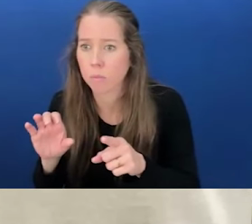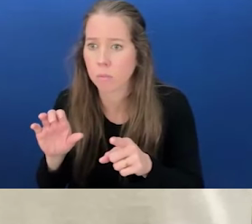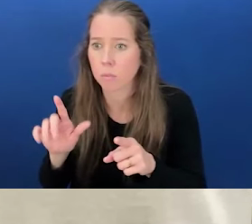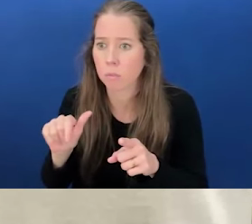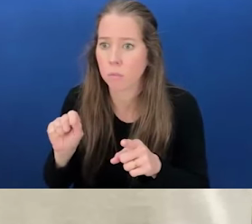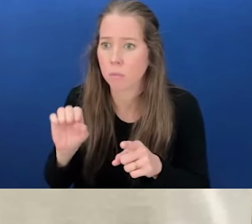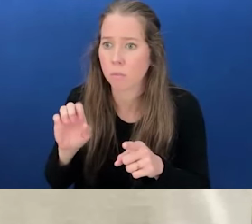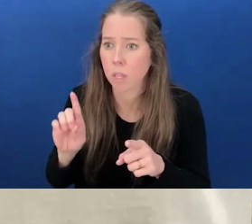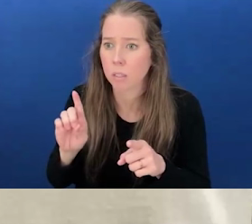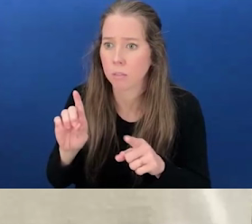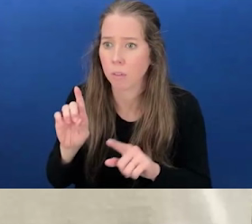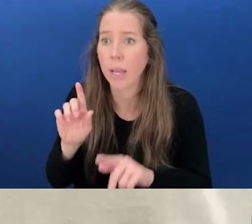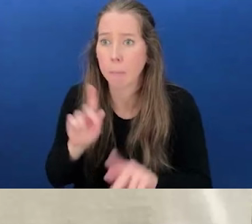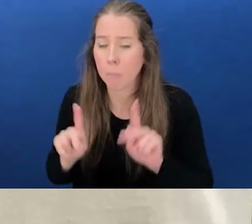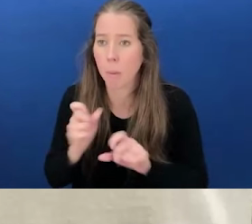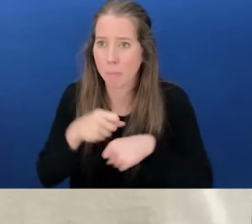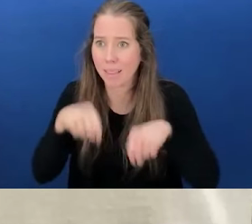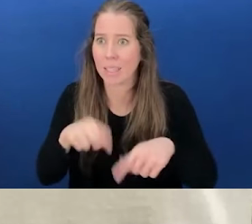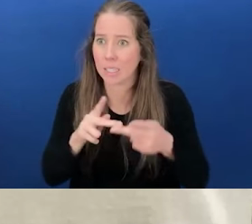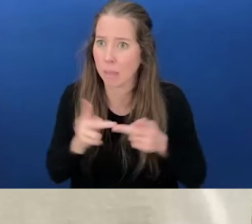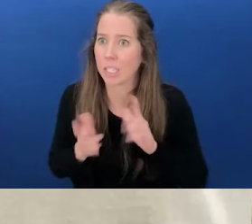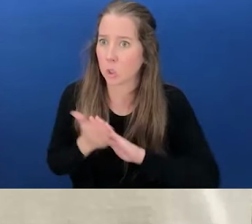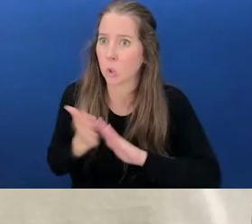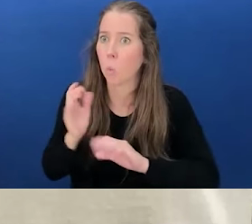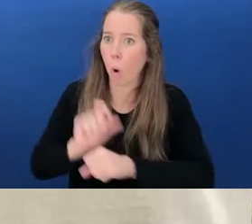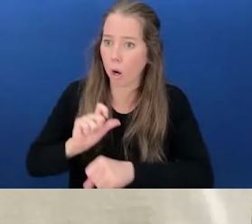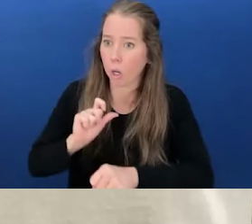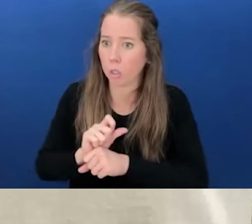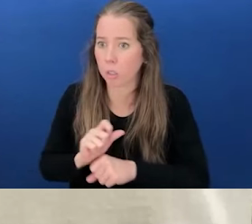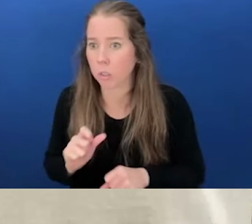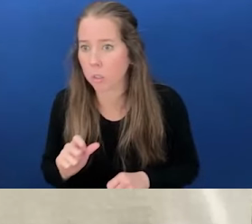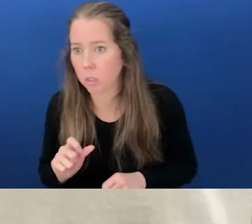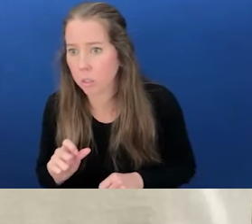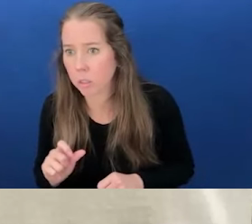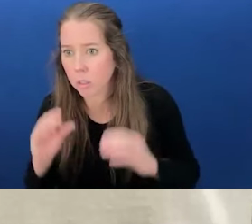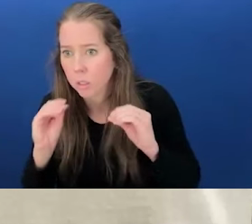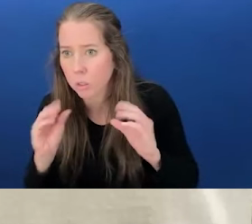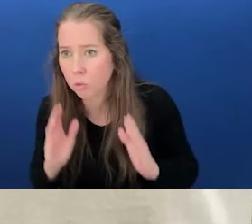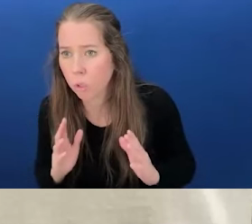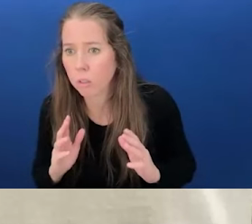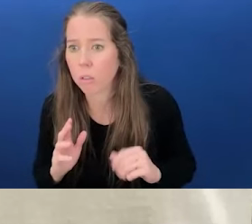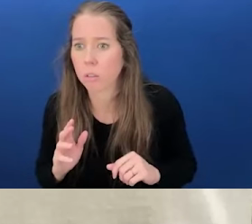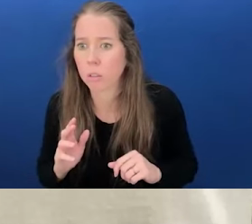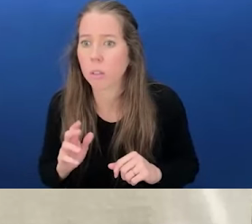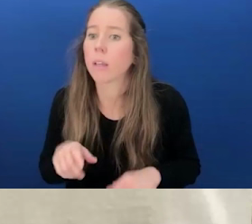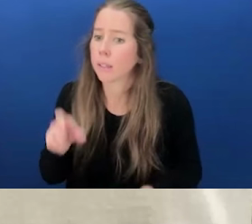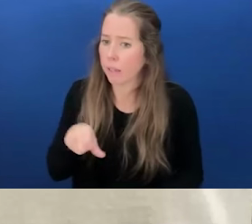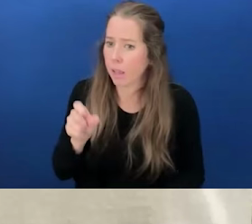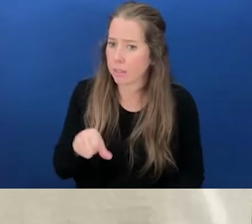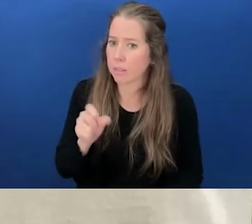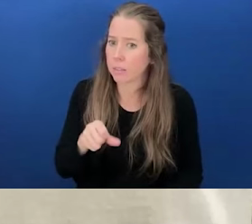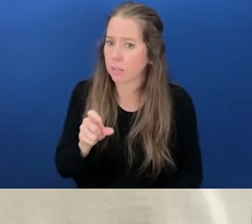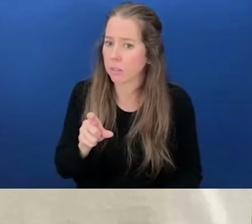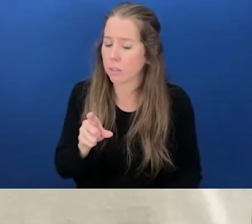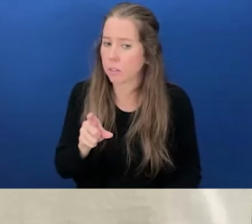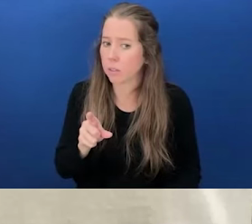this stinking place work. Yeah. And we, as instructors, we need to. Yeah, I mean, and it's been, you